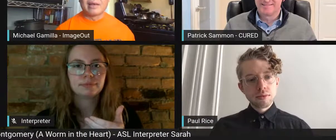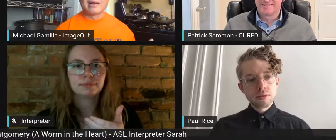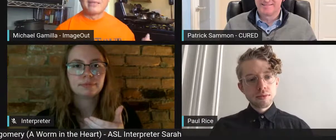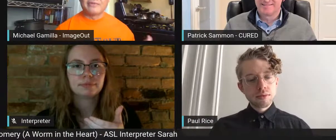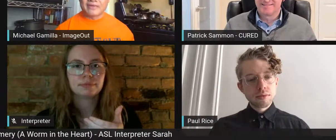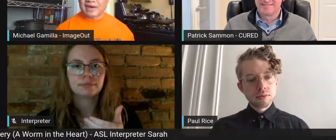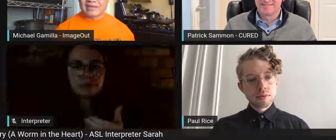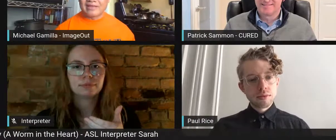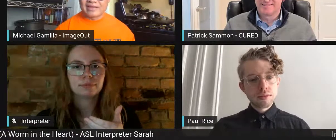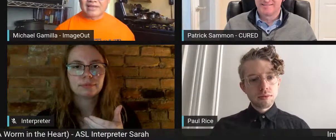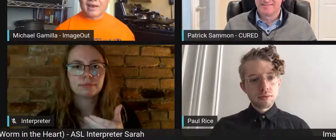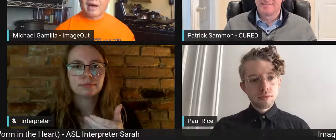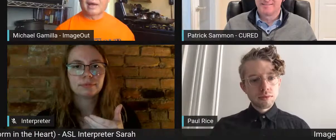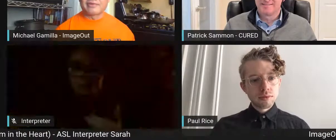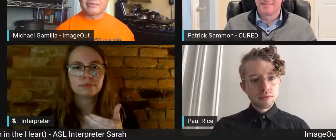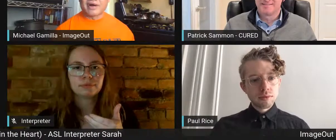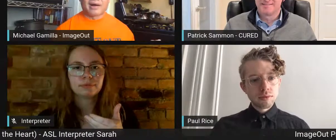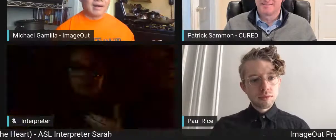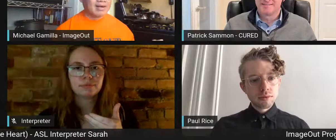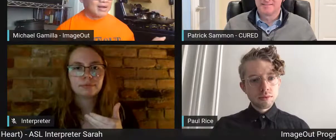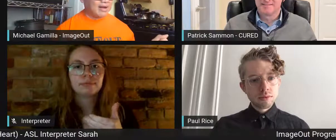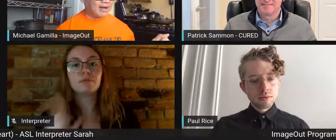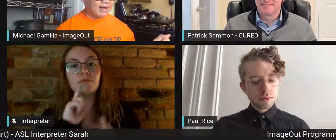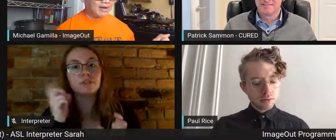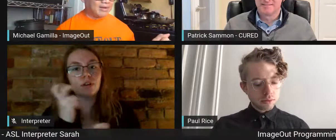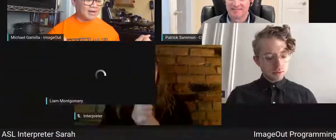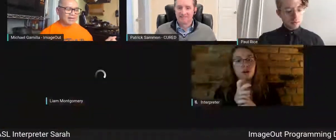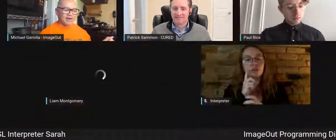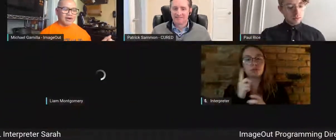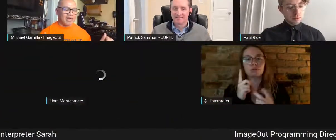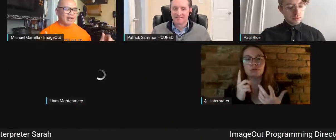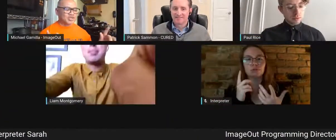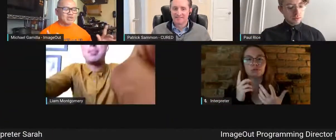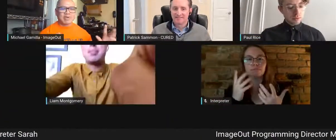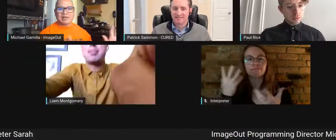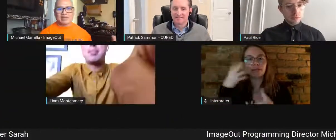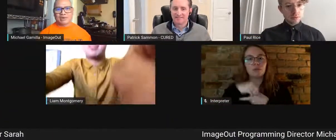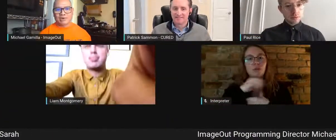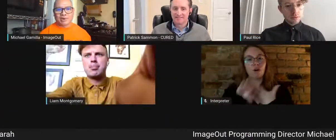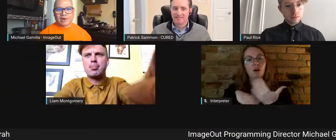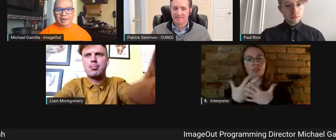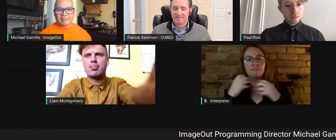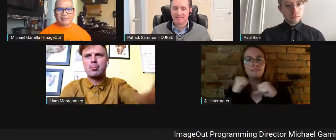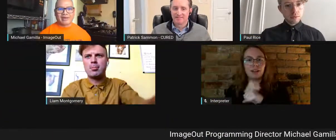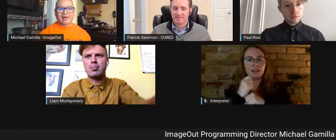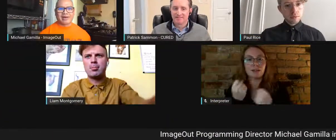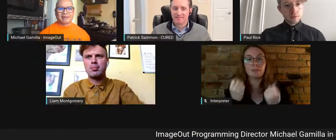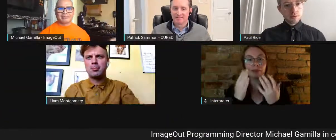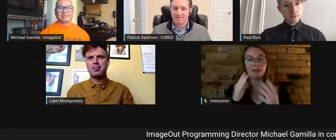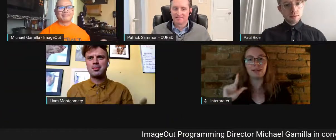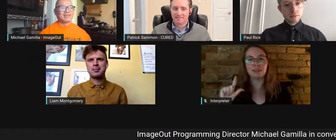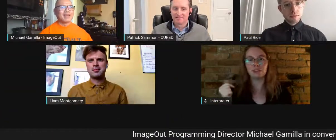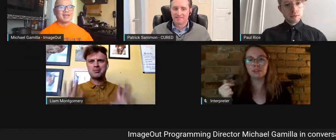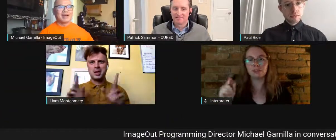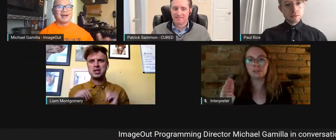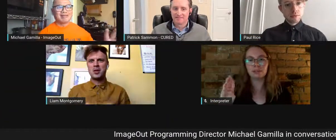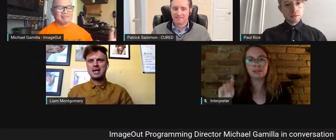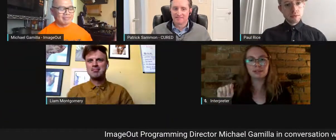granted the fight that a lot of our LGBTQ